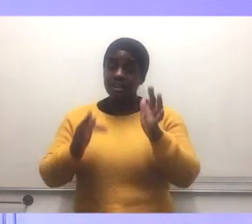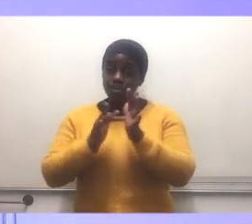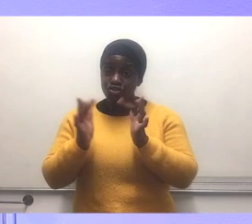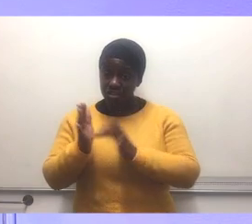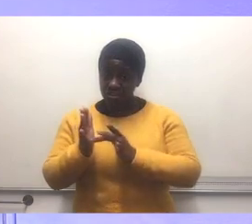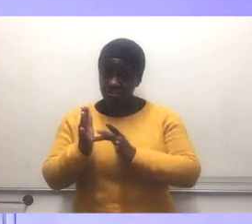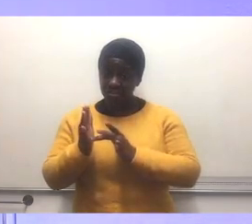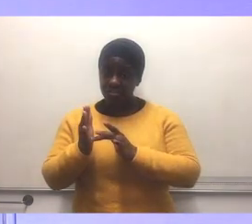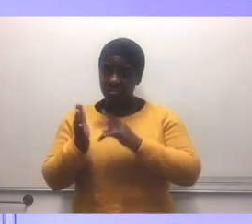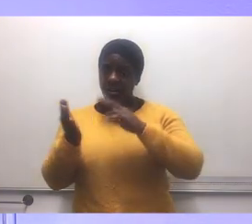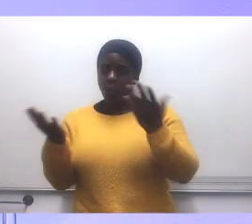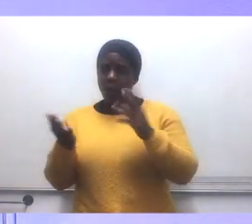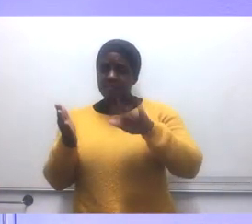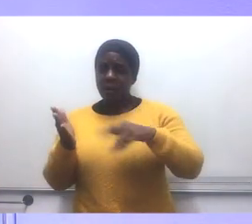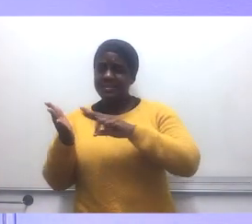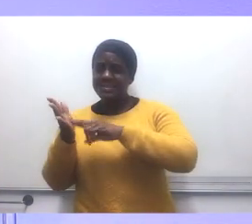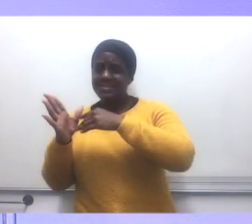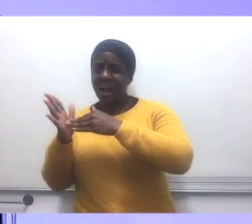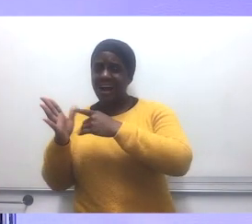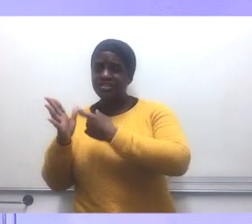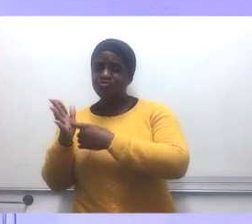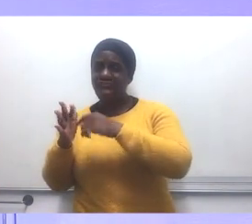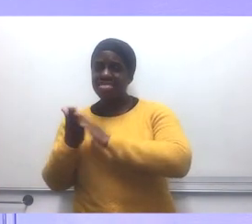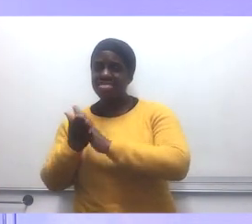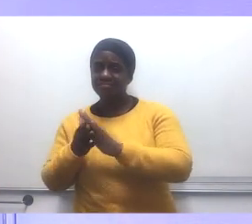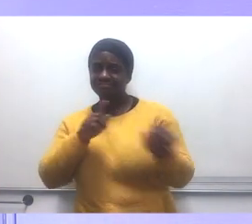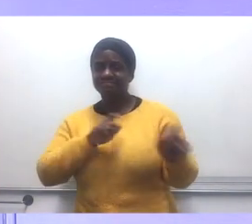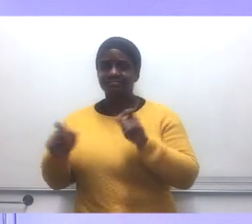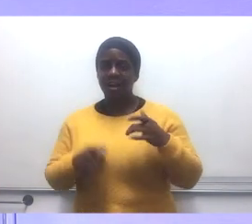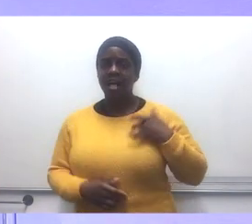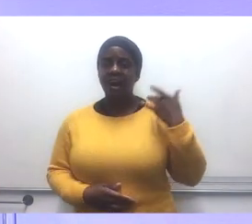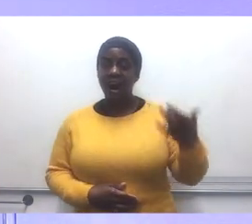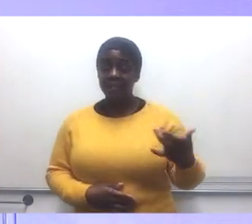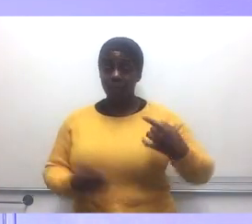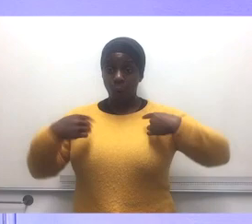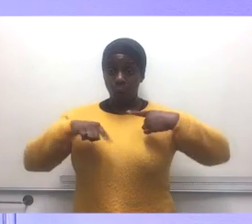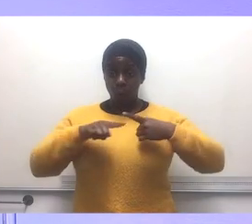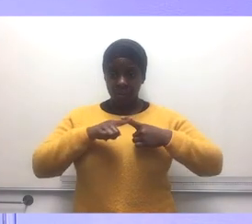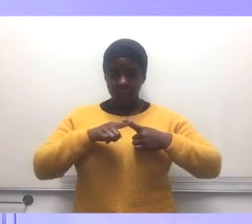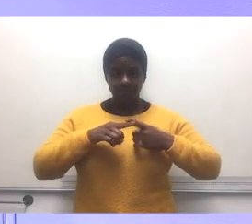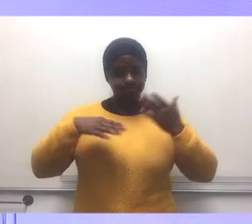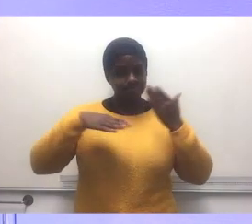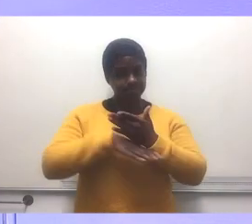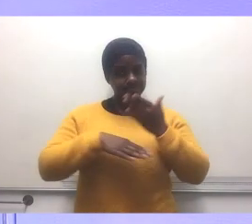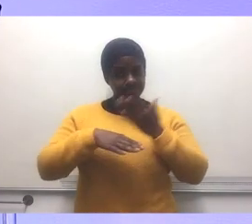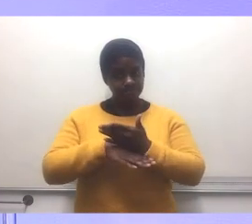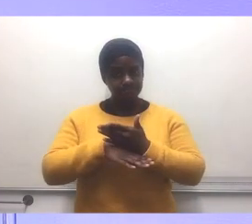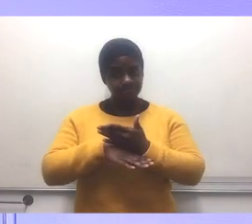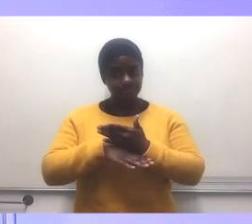Jesus of Nazareth is still alive. We are serving Jesus.